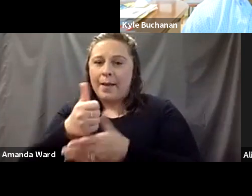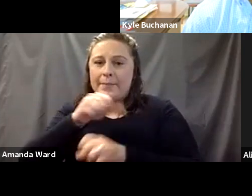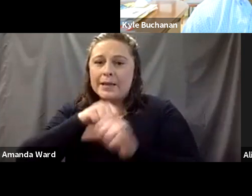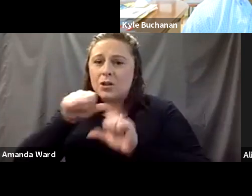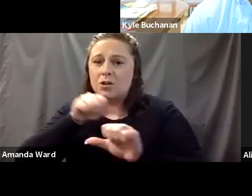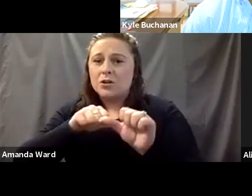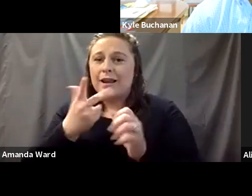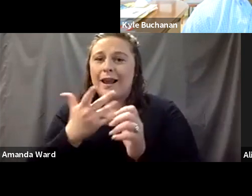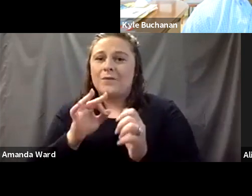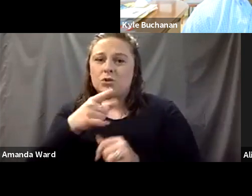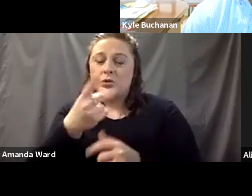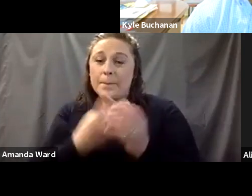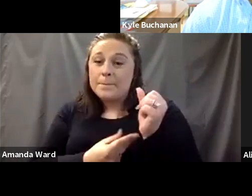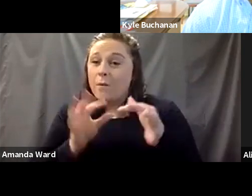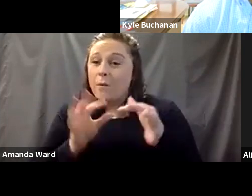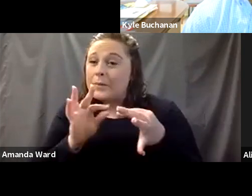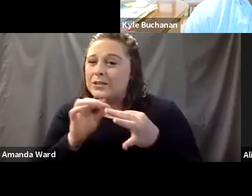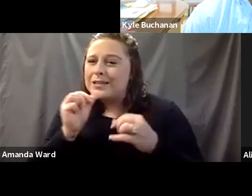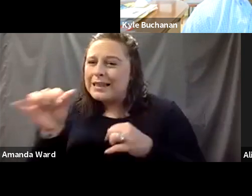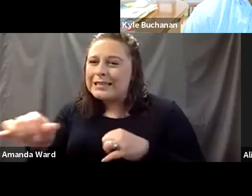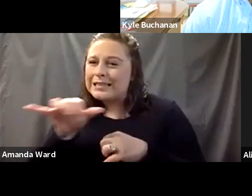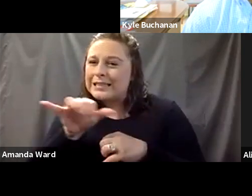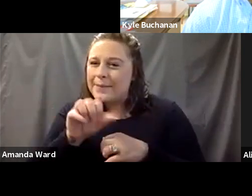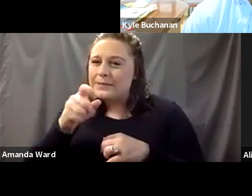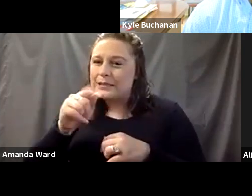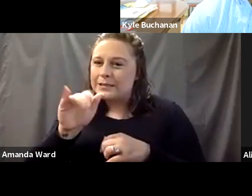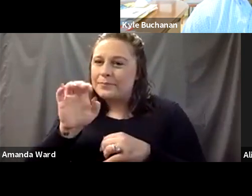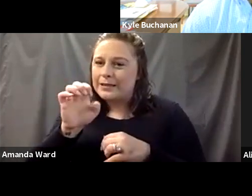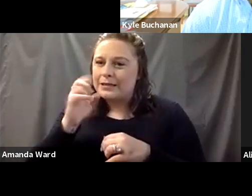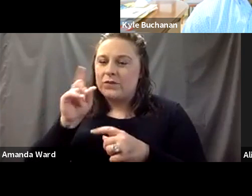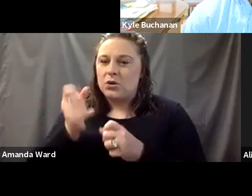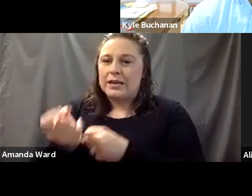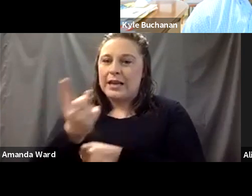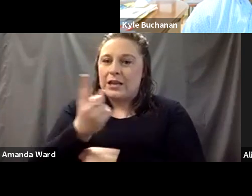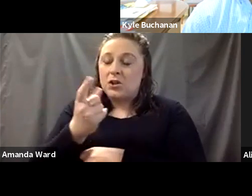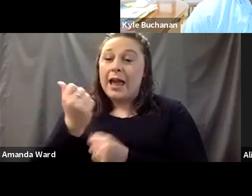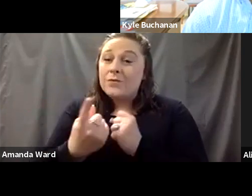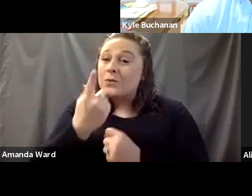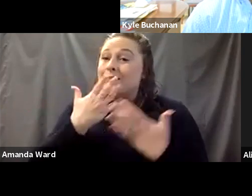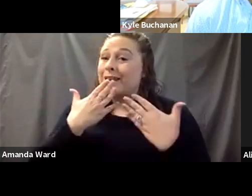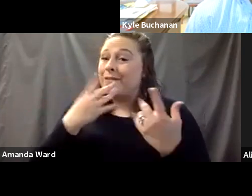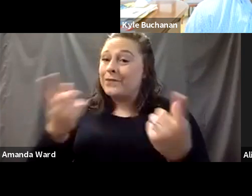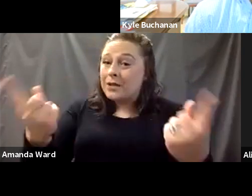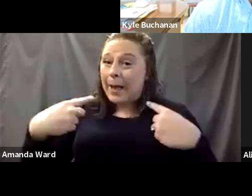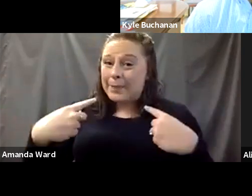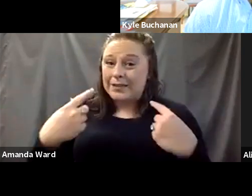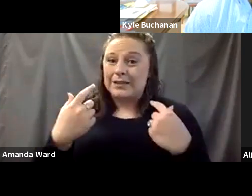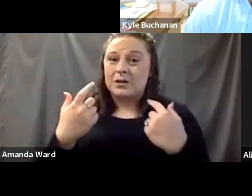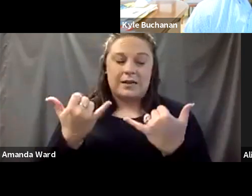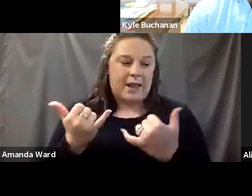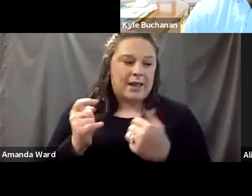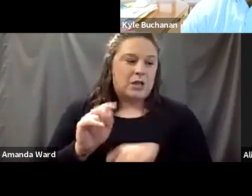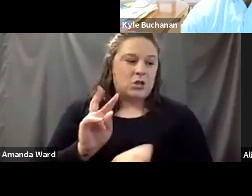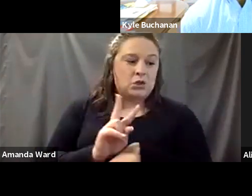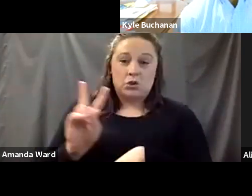of to what both of you guys mentioned, not be in the same space next year. So everyone, I want to thank you for coming because we are right at 2